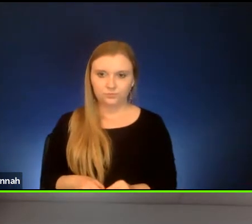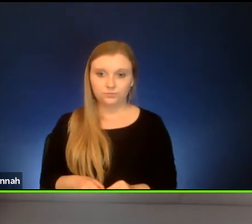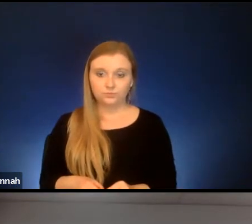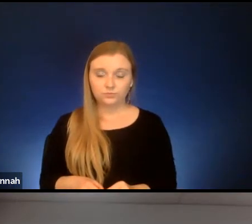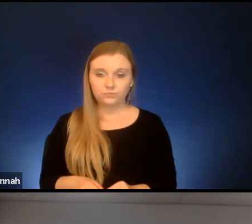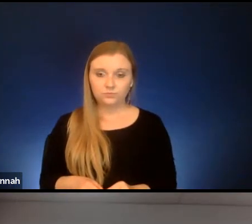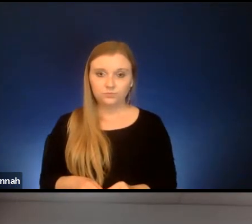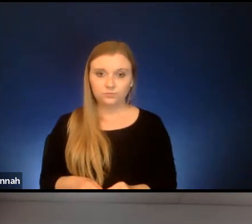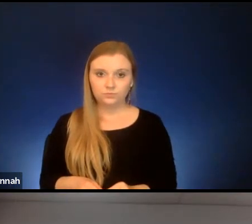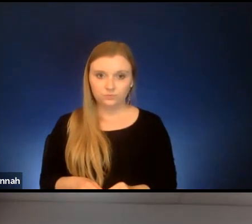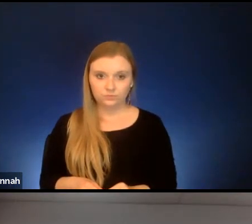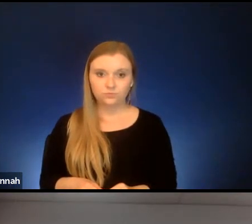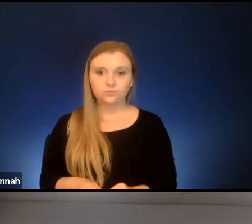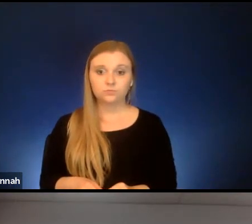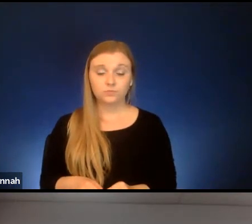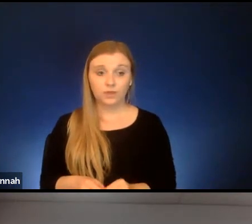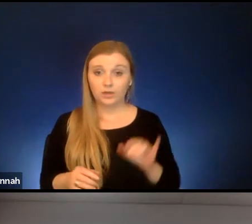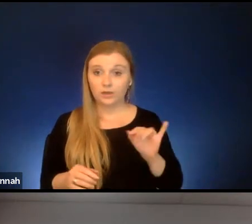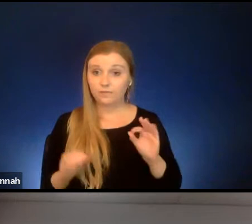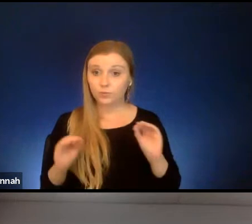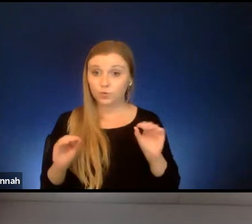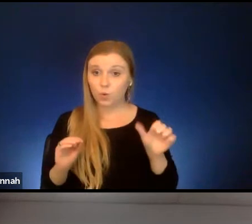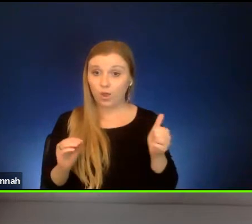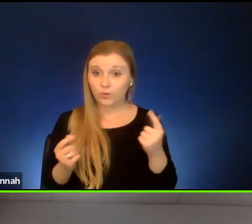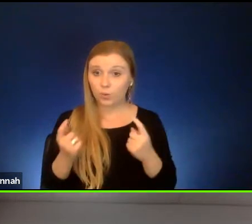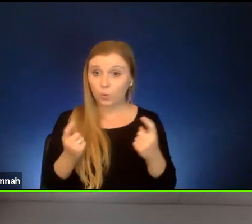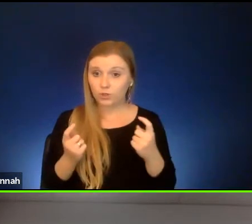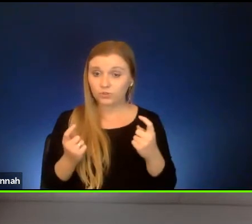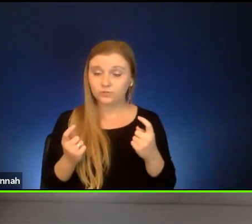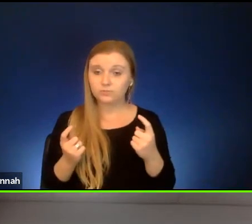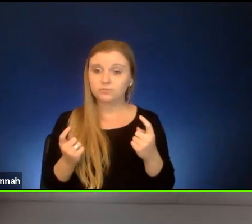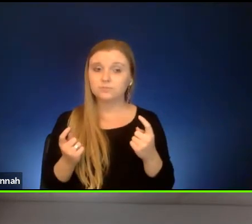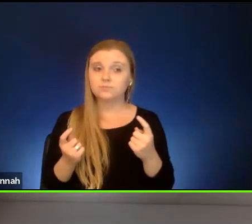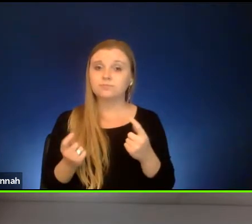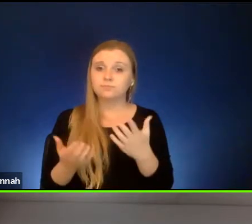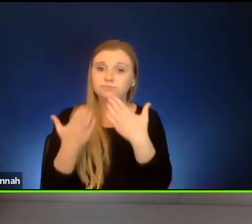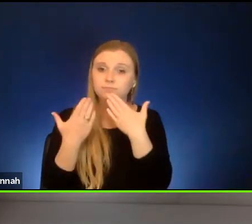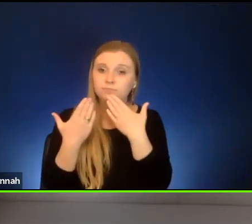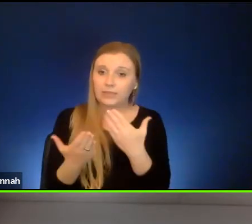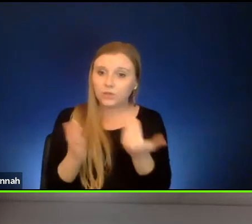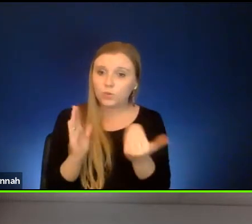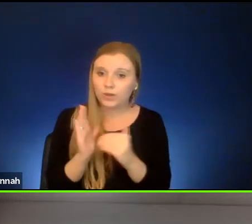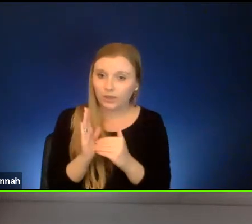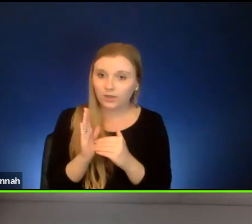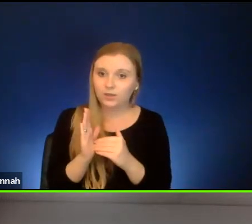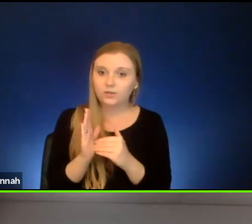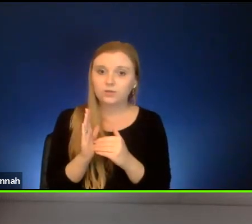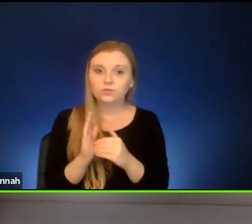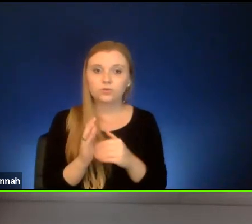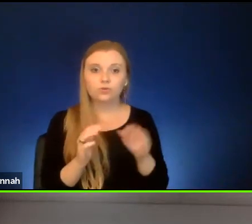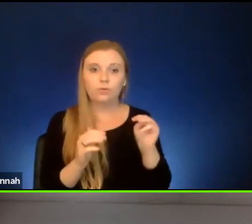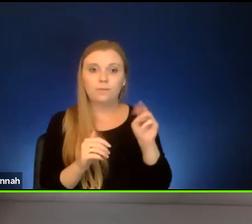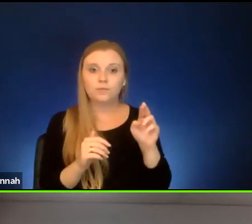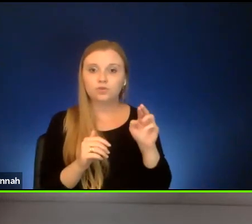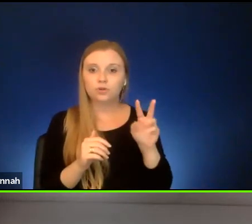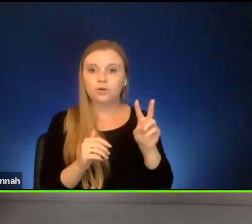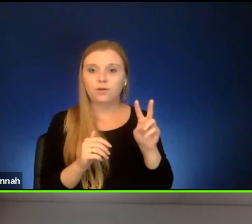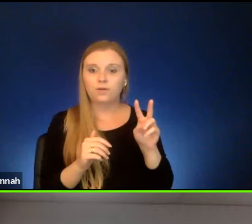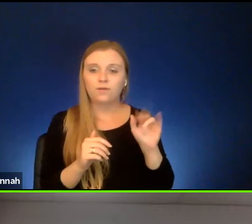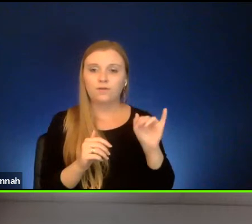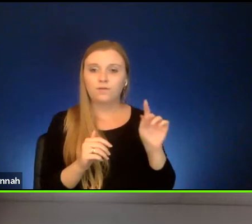And then with Thank you, sir. that, if there are no other questions, I just want to say thank you again to Mr. Vidal for